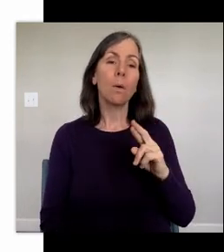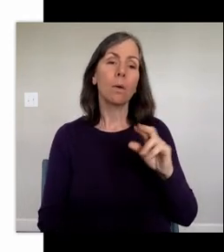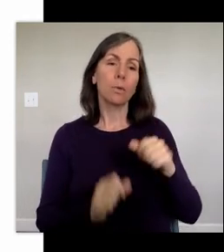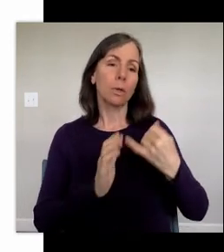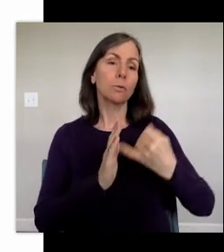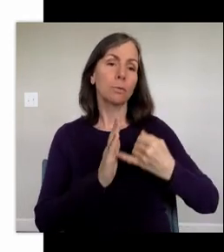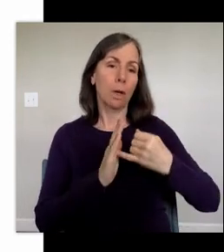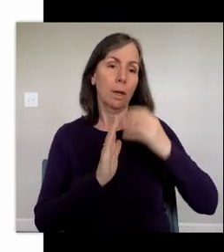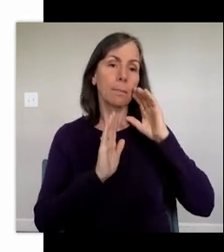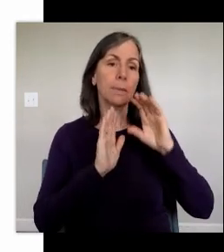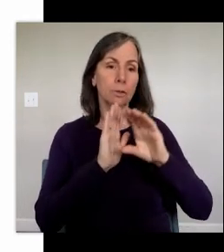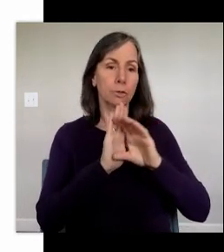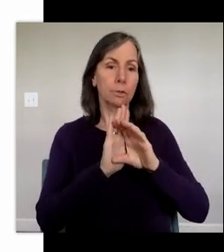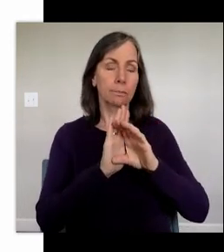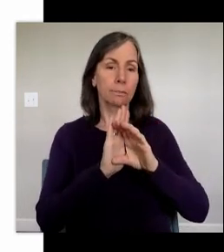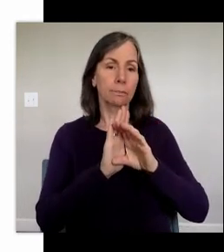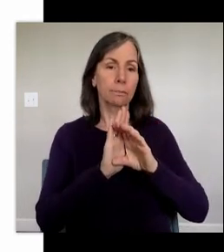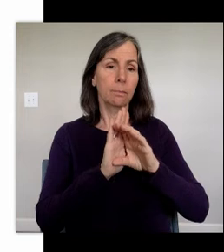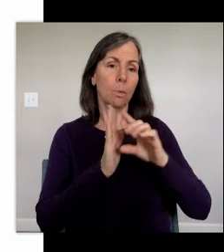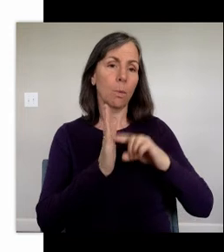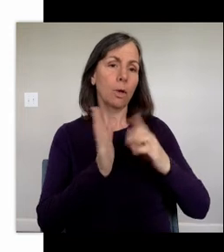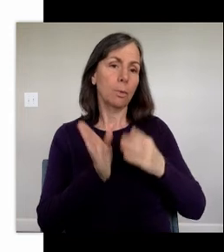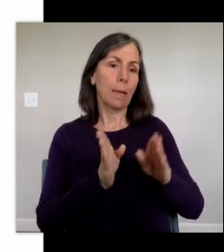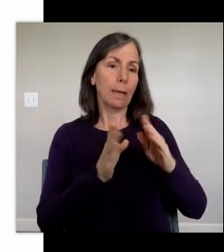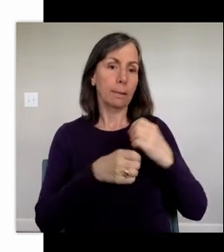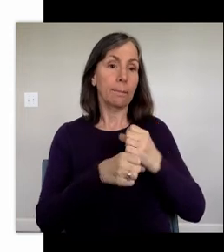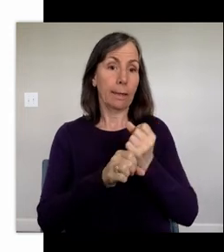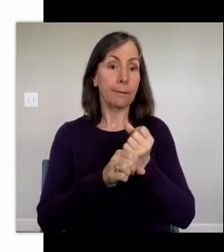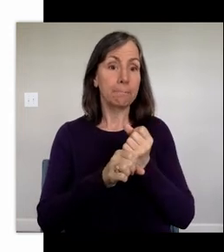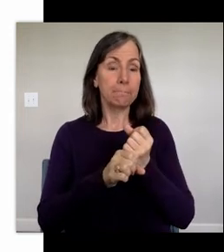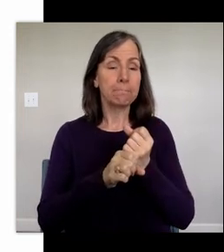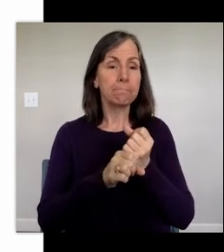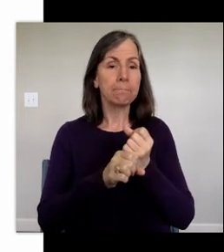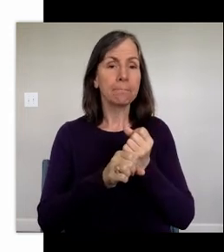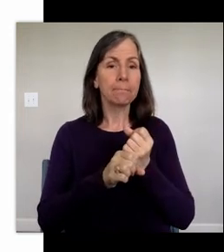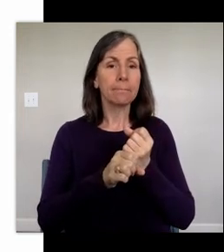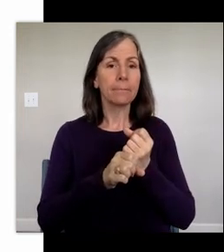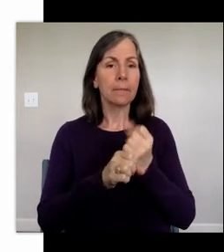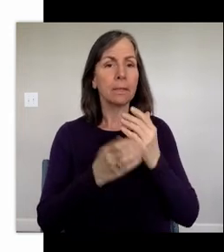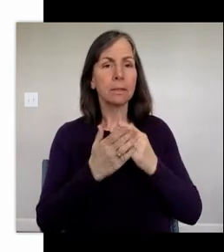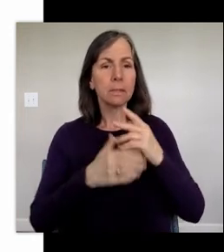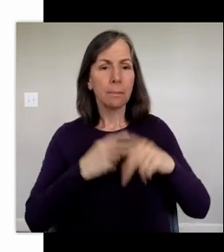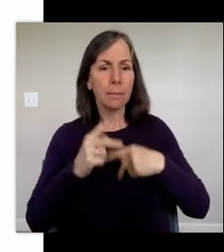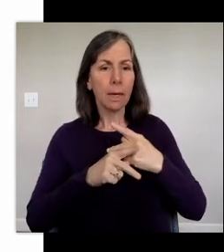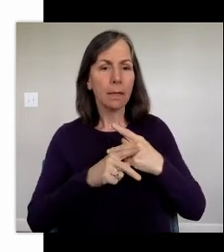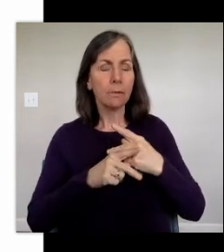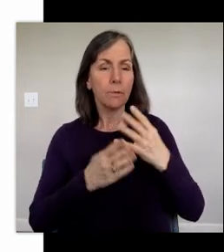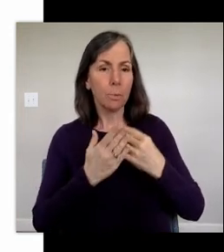a picture of what you would make. So some sort of object.